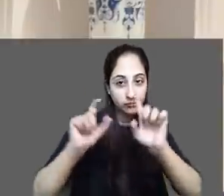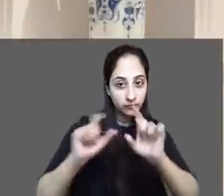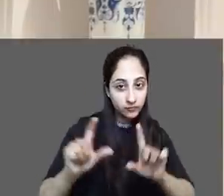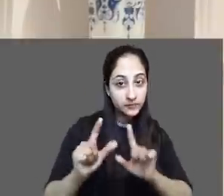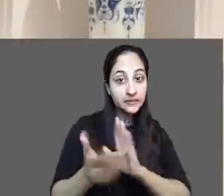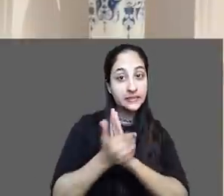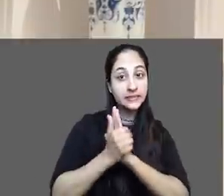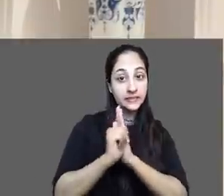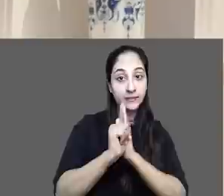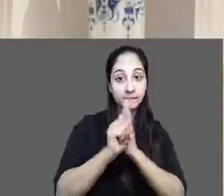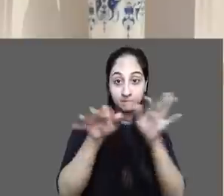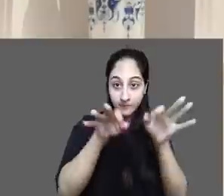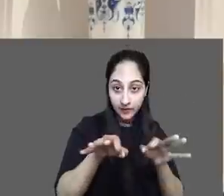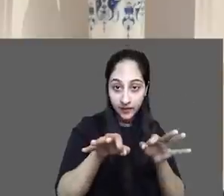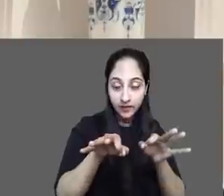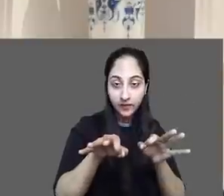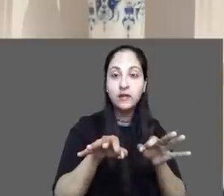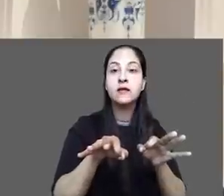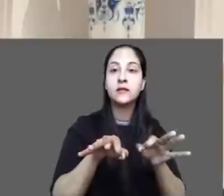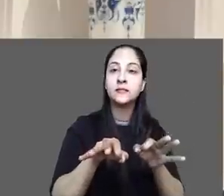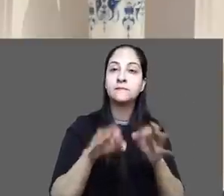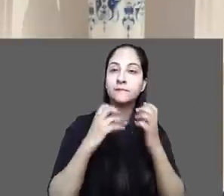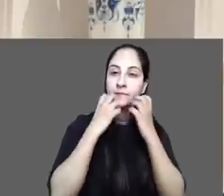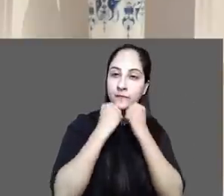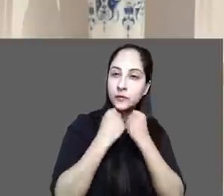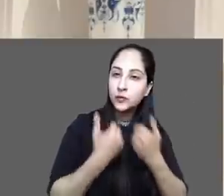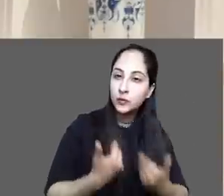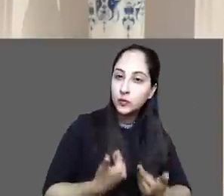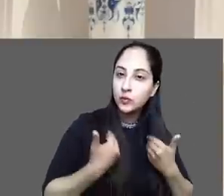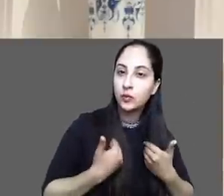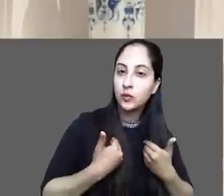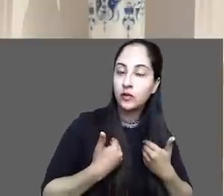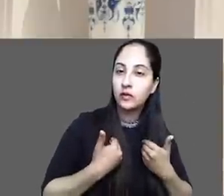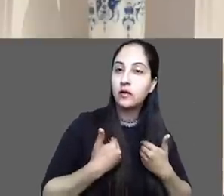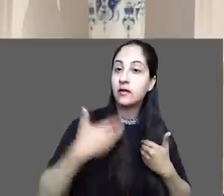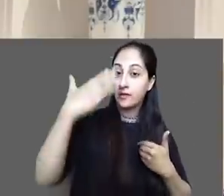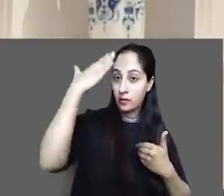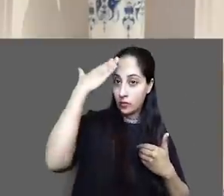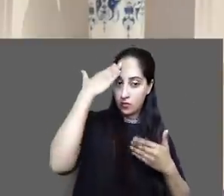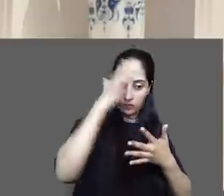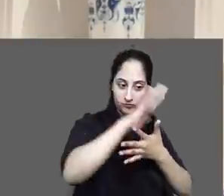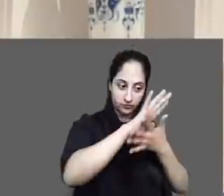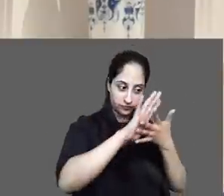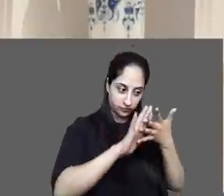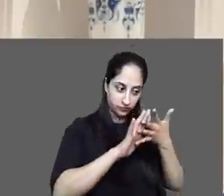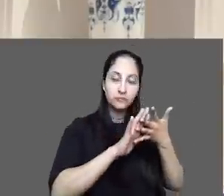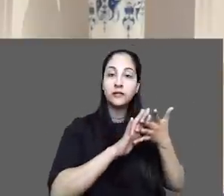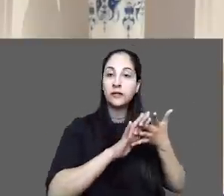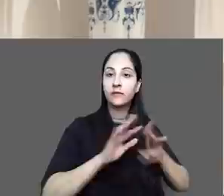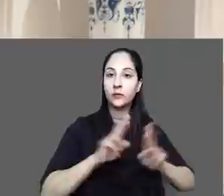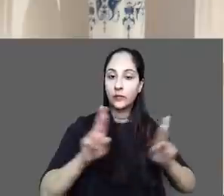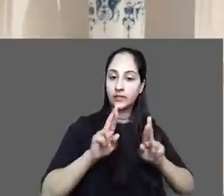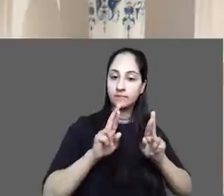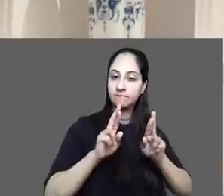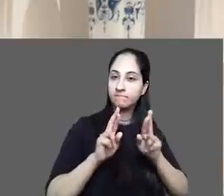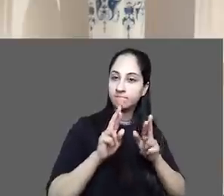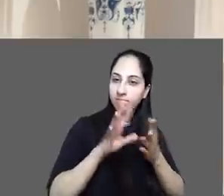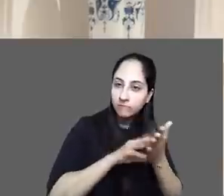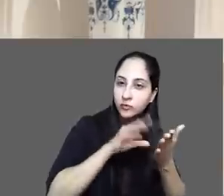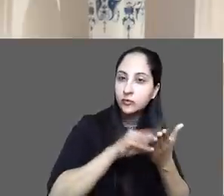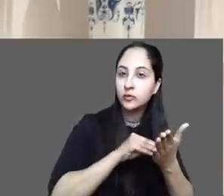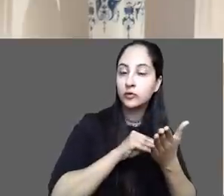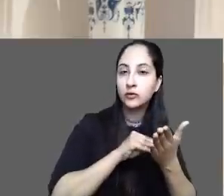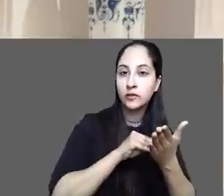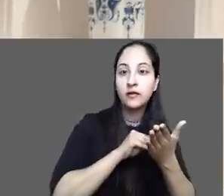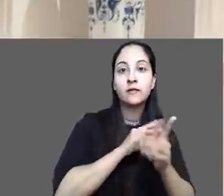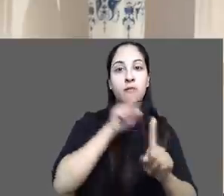them to take years to figure out how critical some of these soft skills, these qualities are to make progress in business,